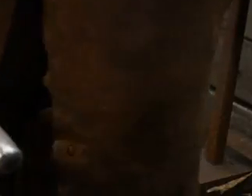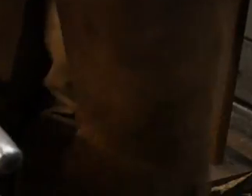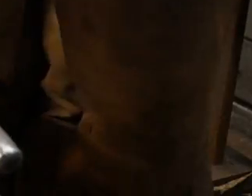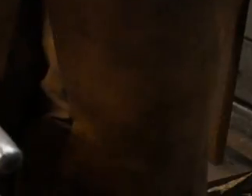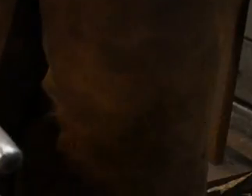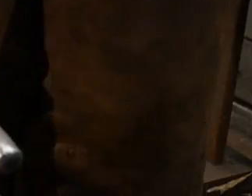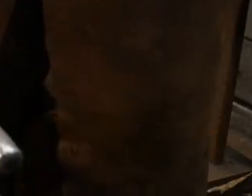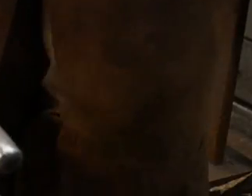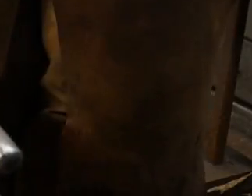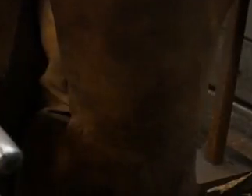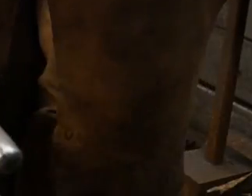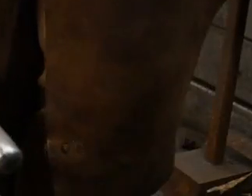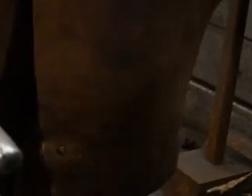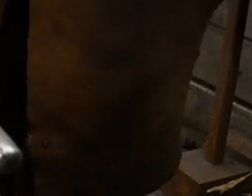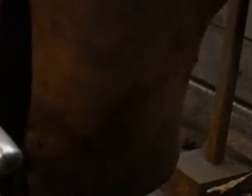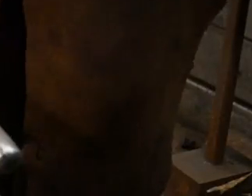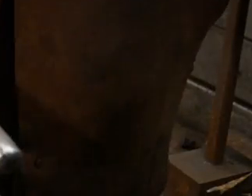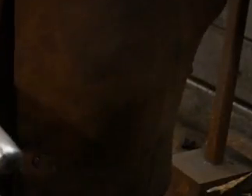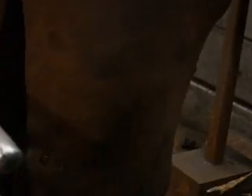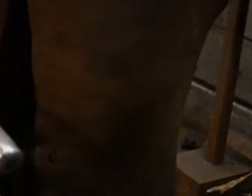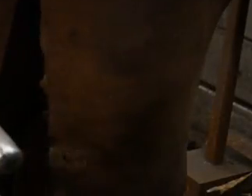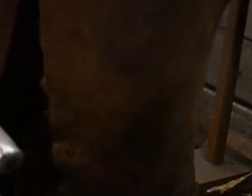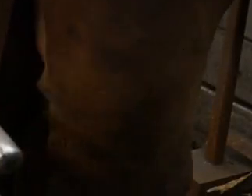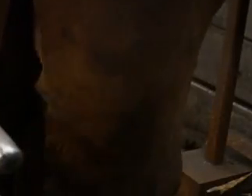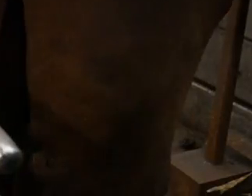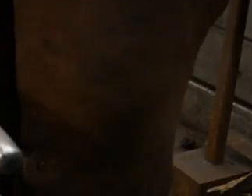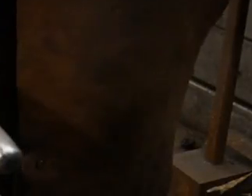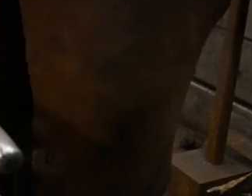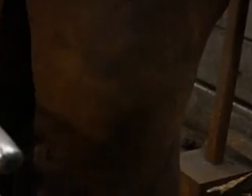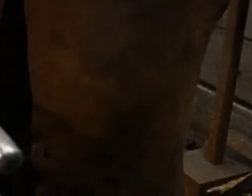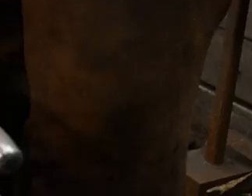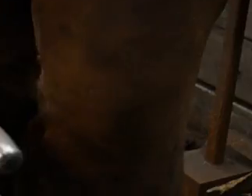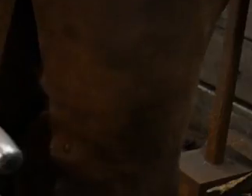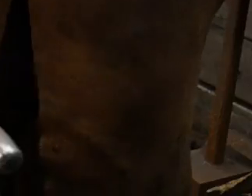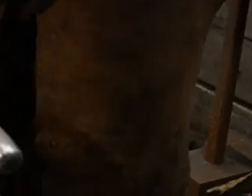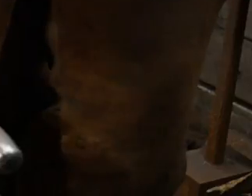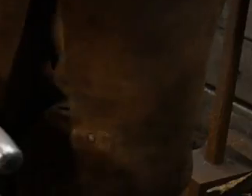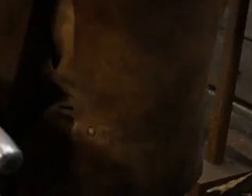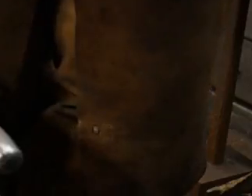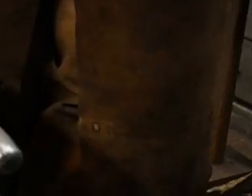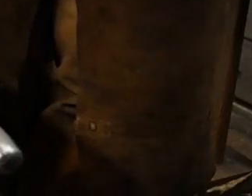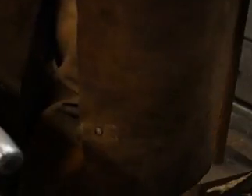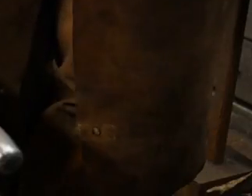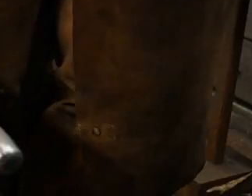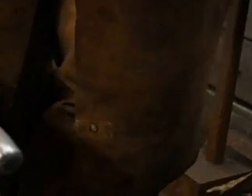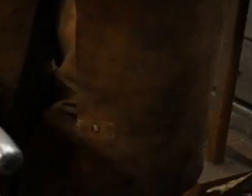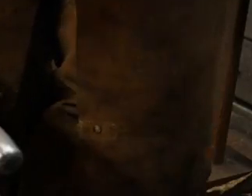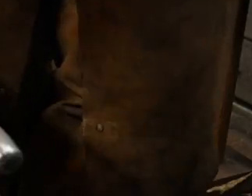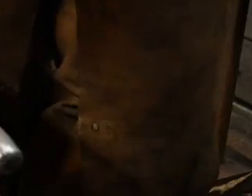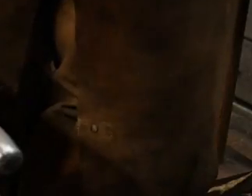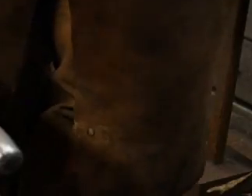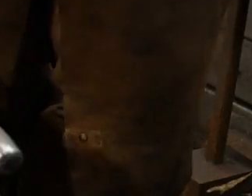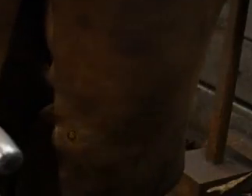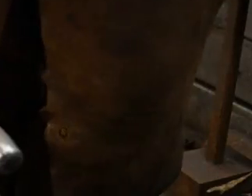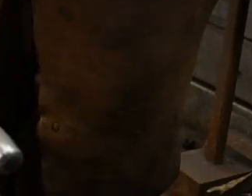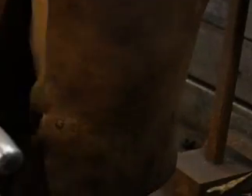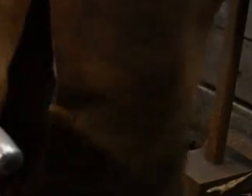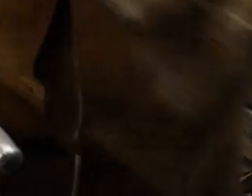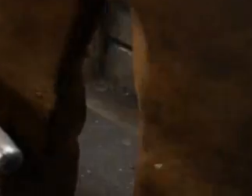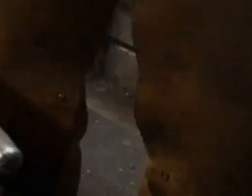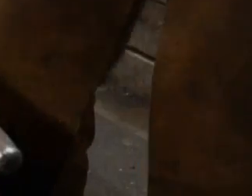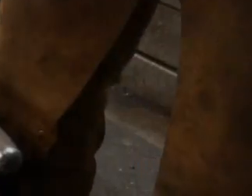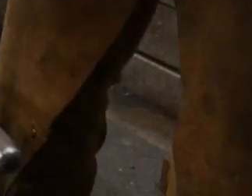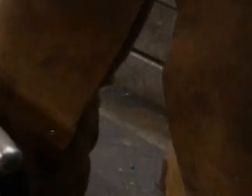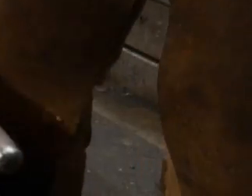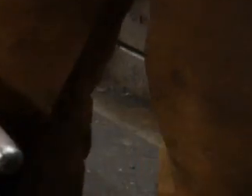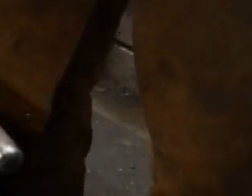Well, he took the real broad open approach, but I'll give you a hint. It's what it was used for is the reason why this is a higher grade wrought iron than what